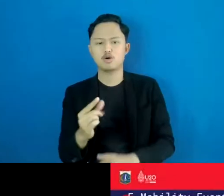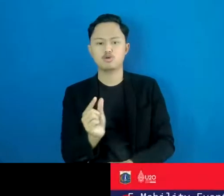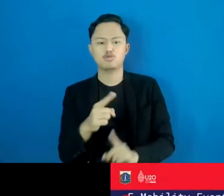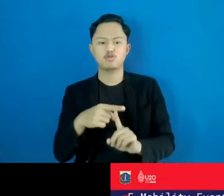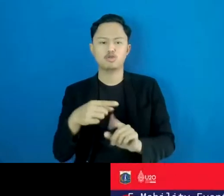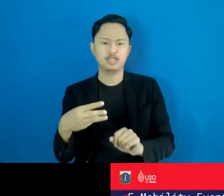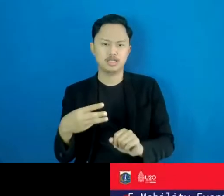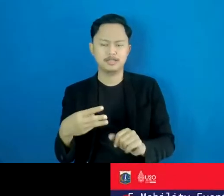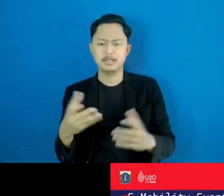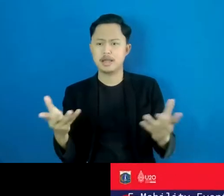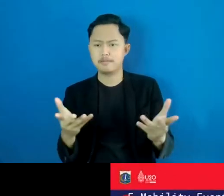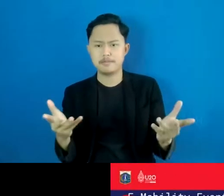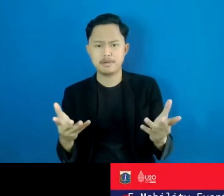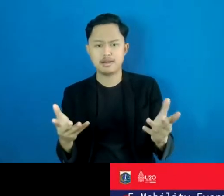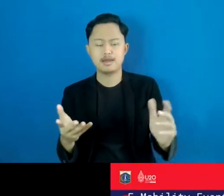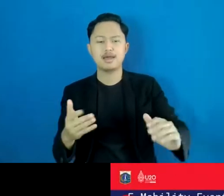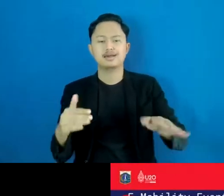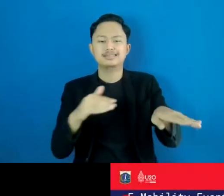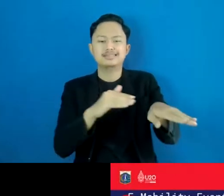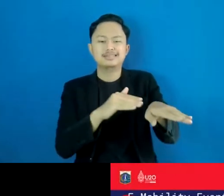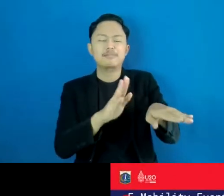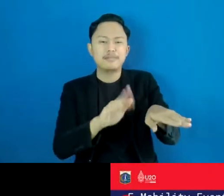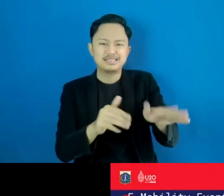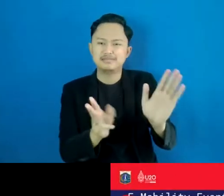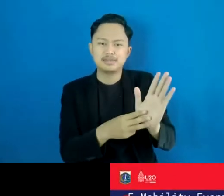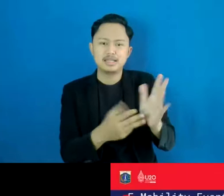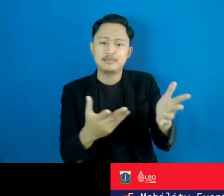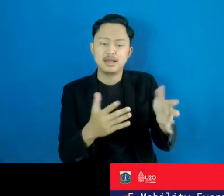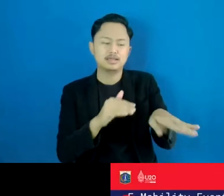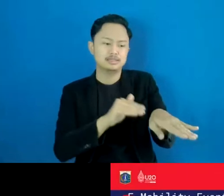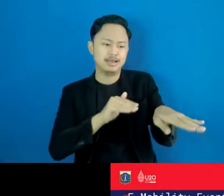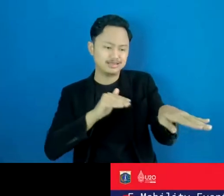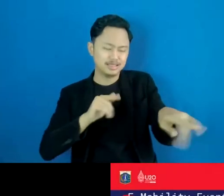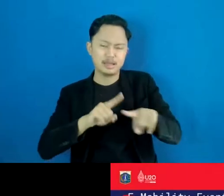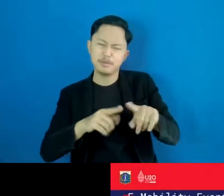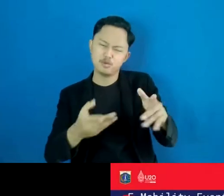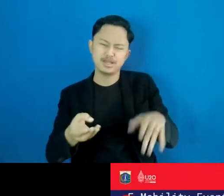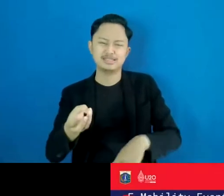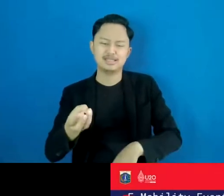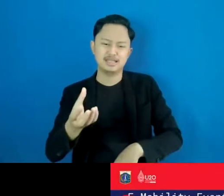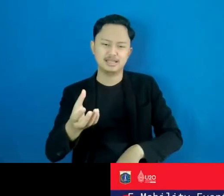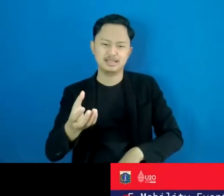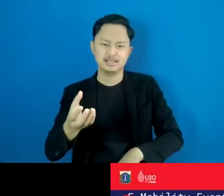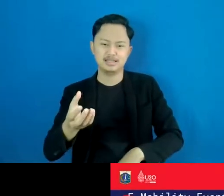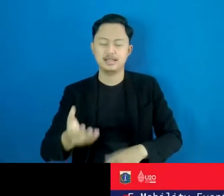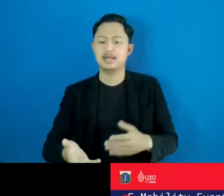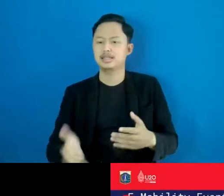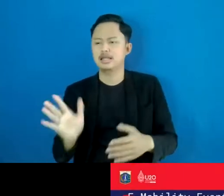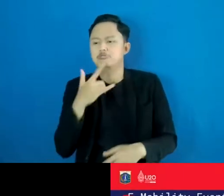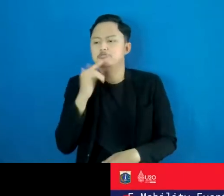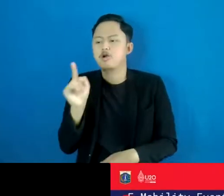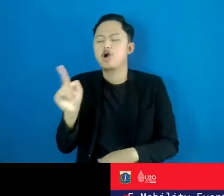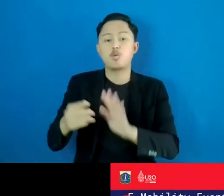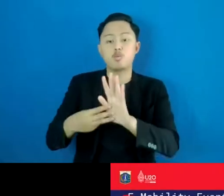is higher, traffic is quite lower compared to any other, like Mumbai. And when it